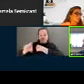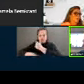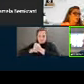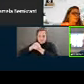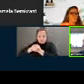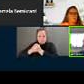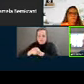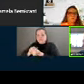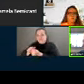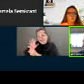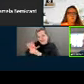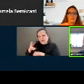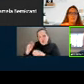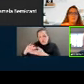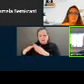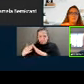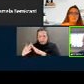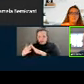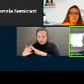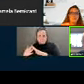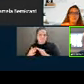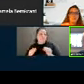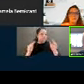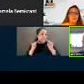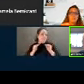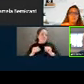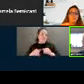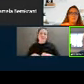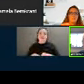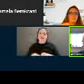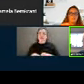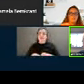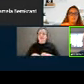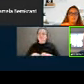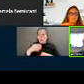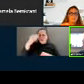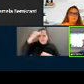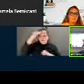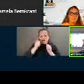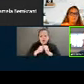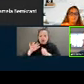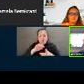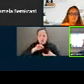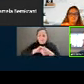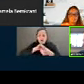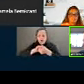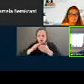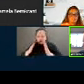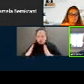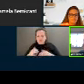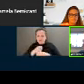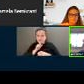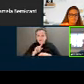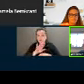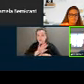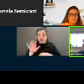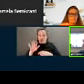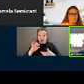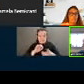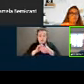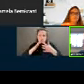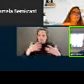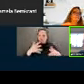know their community. Familiarity with partners and making sure that you've trained, making sure that you know who your